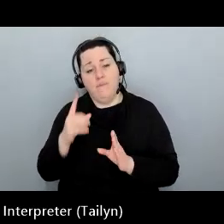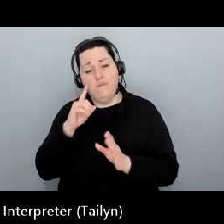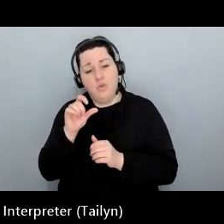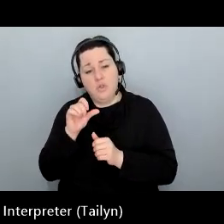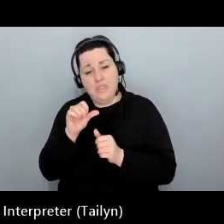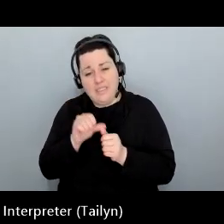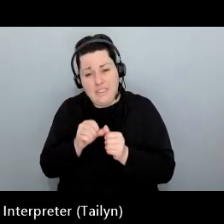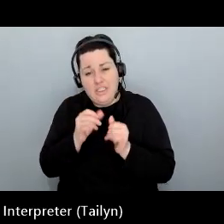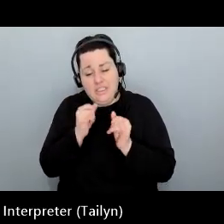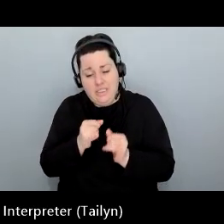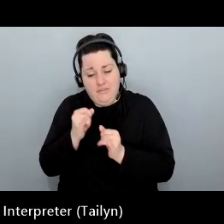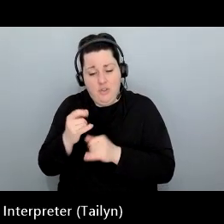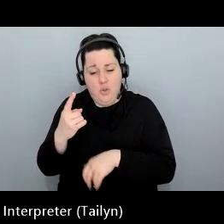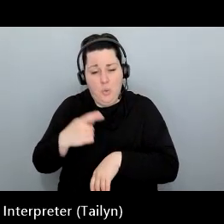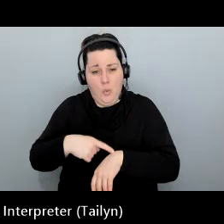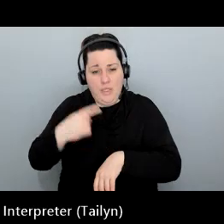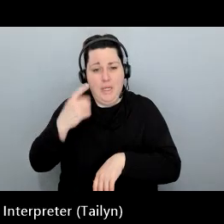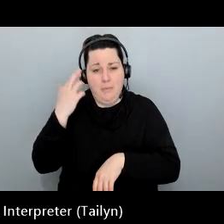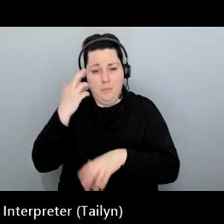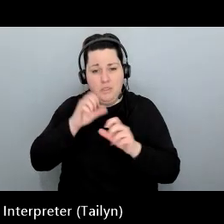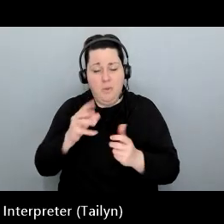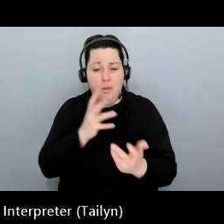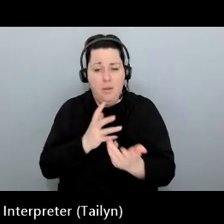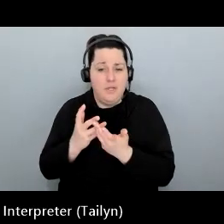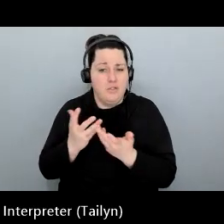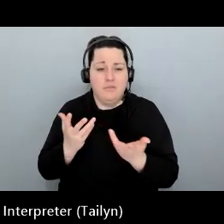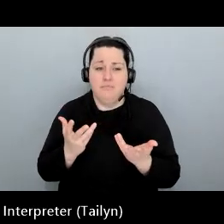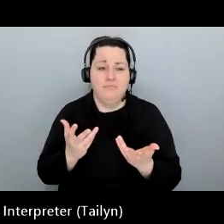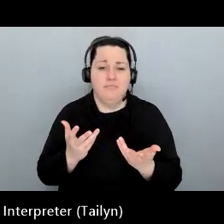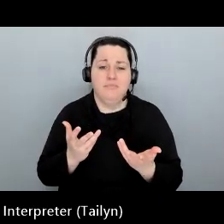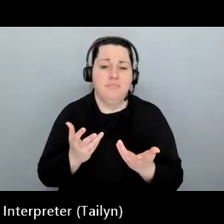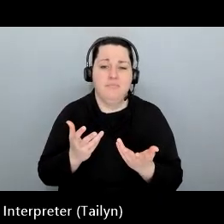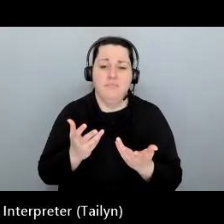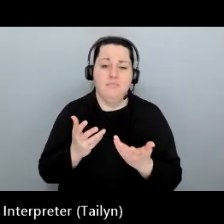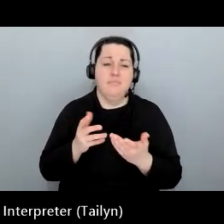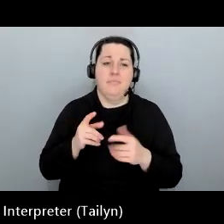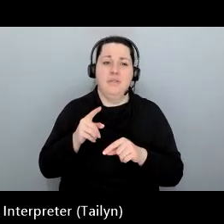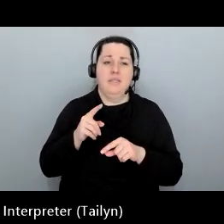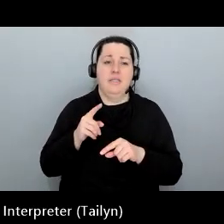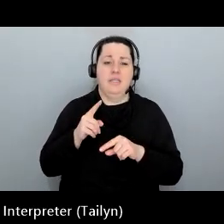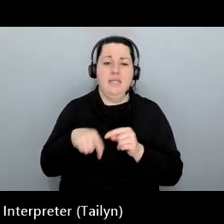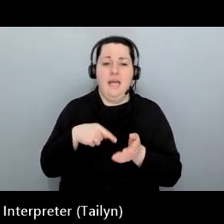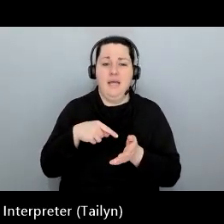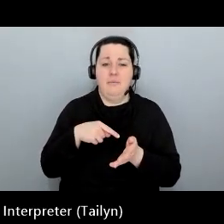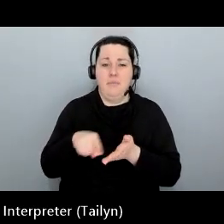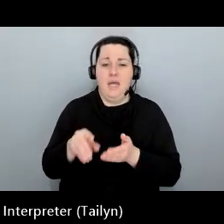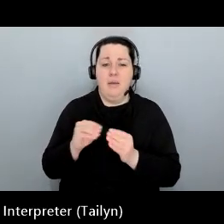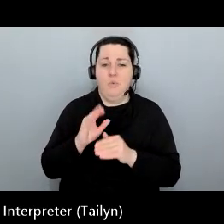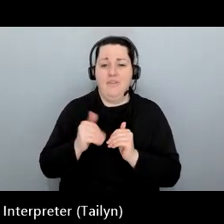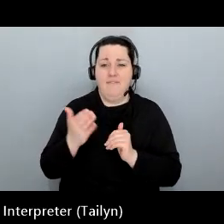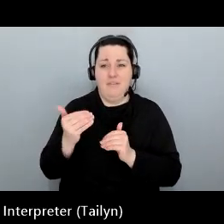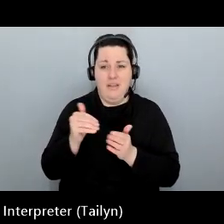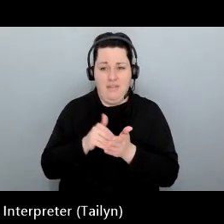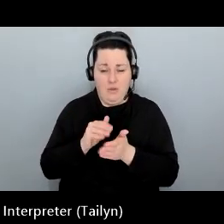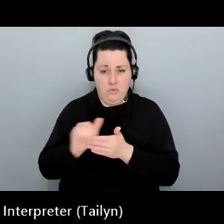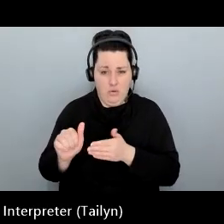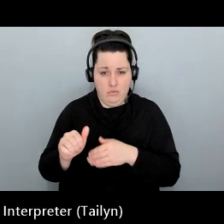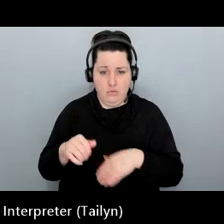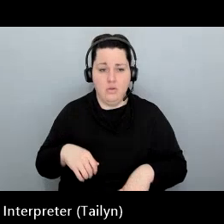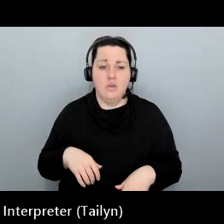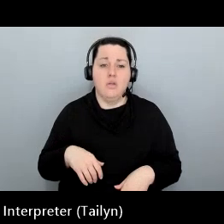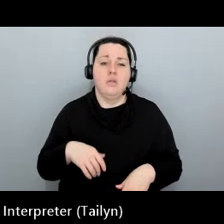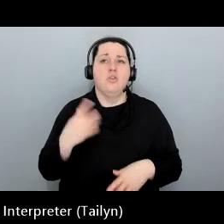individual one-time reasonable accommodation, it cannot we cannot reimburse more than $15,000. So I'll give you